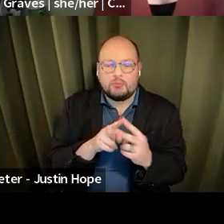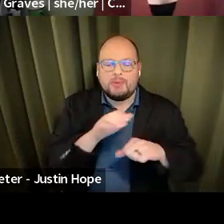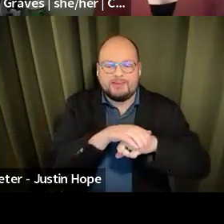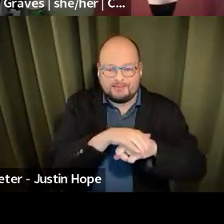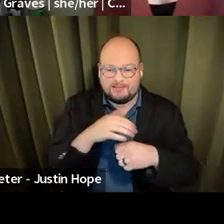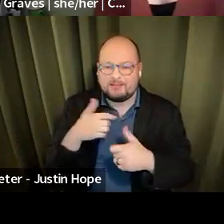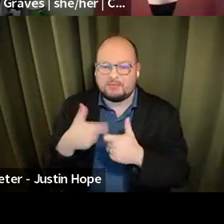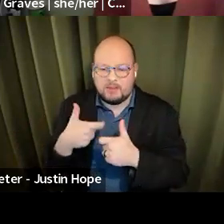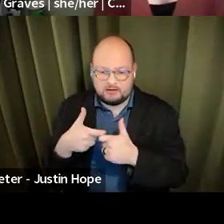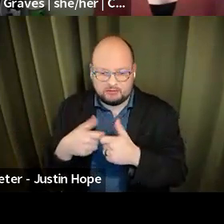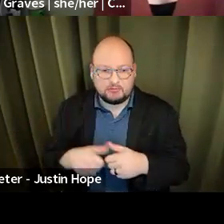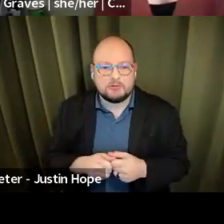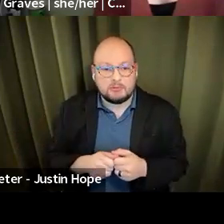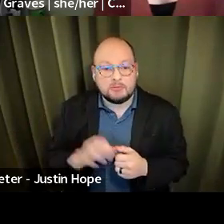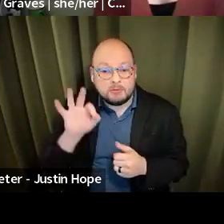comment.